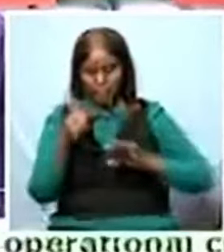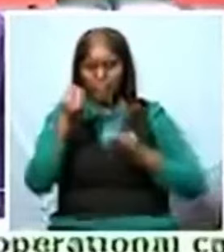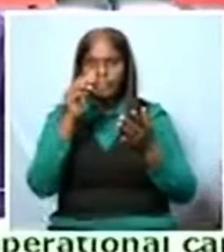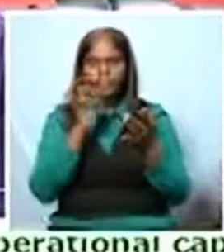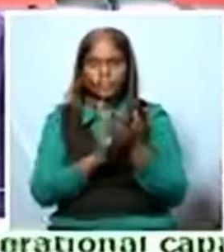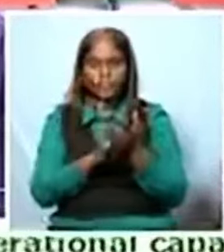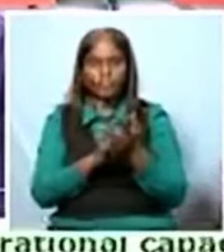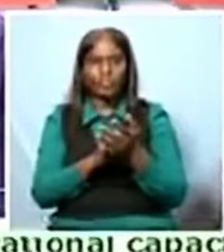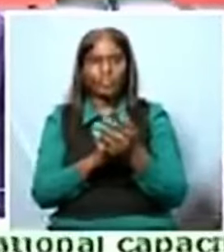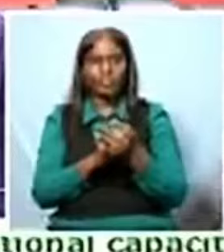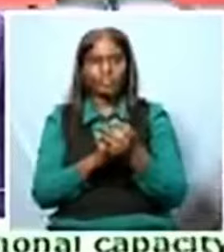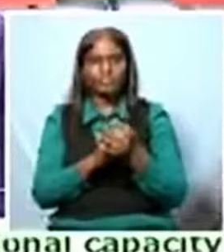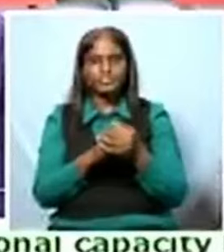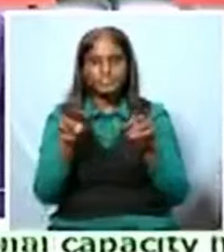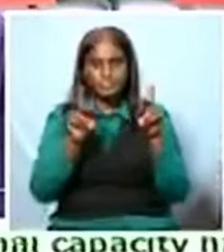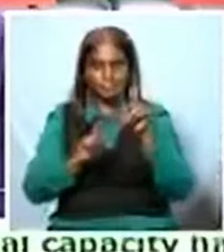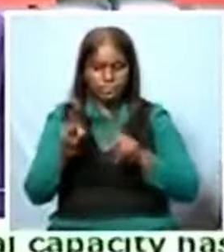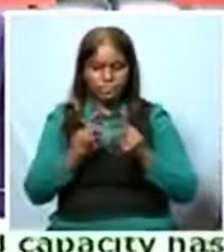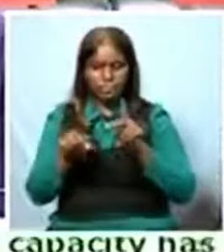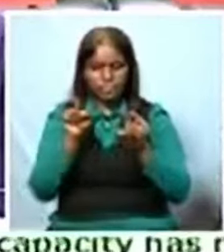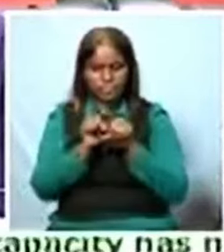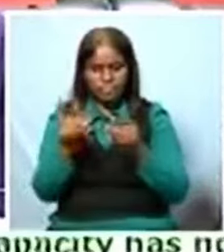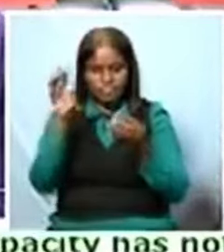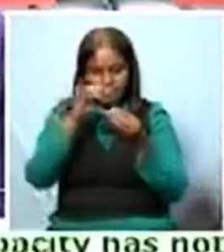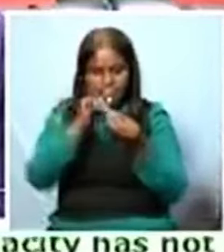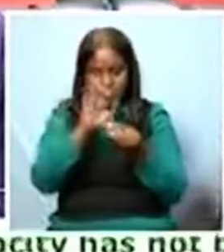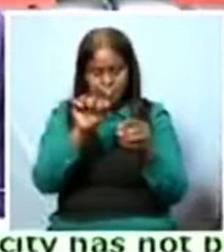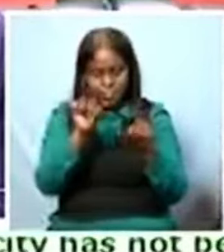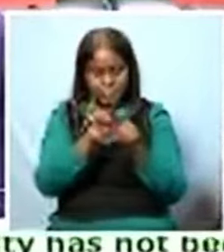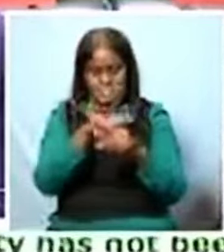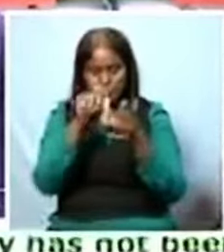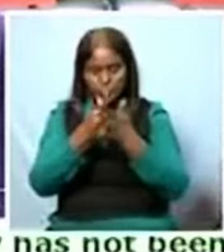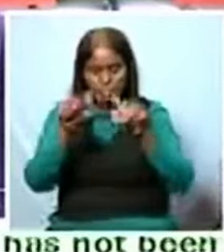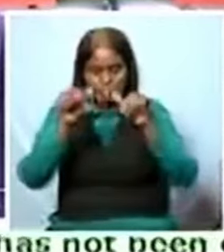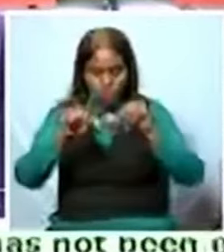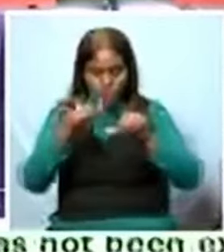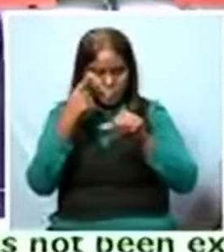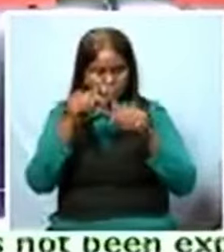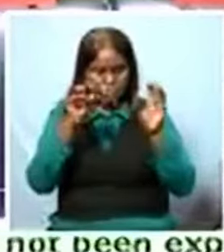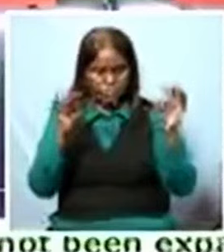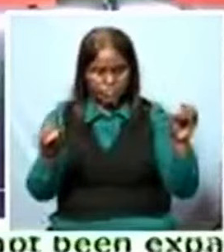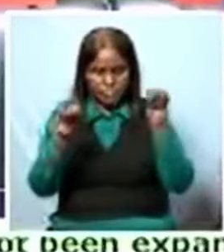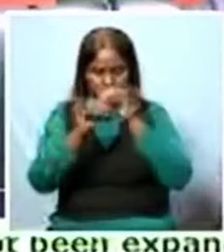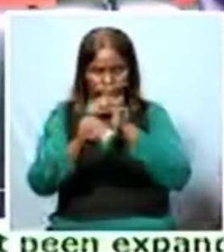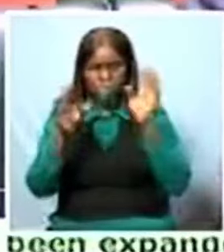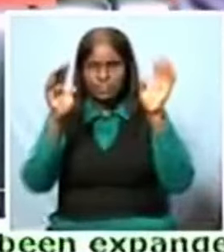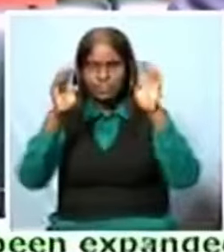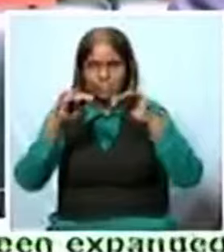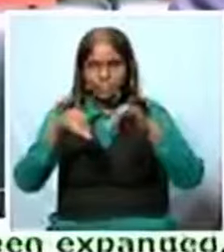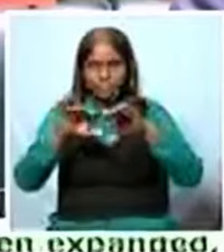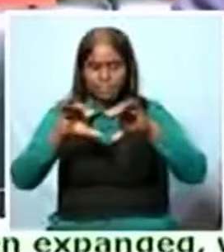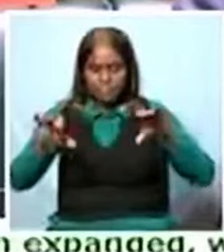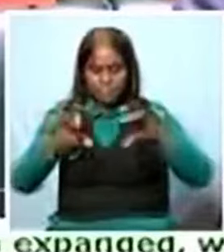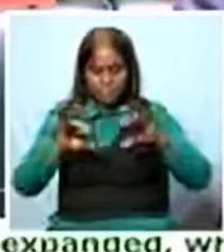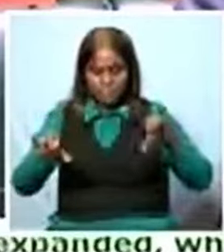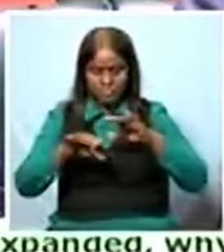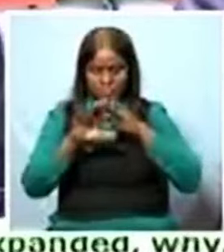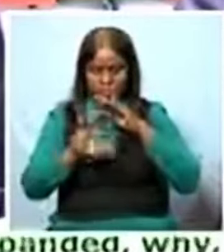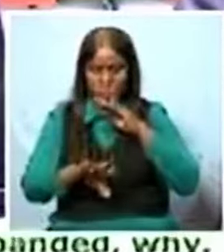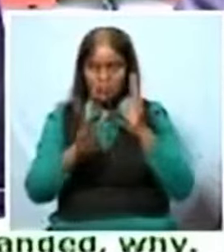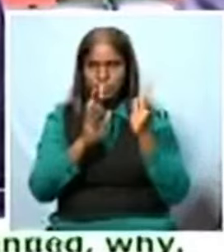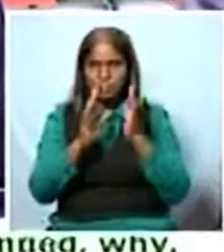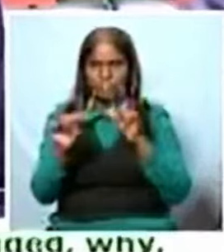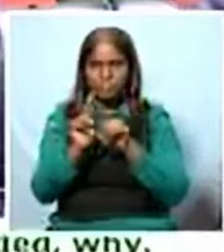10,000 residents. Additionally, technical assessments for the replacement of dilapidated pipelines are underway,